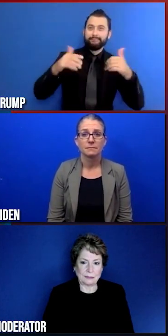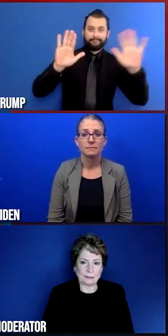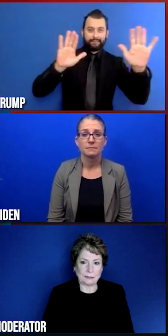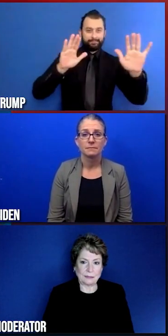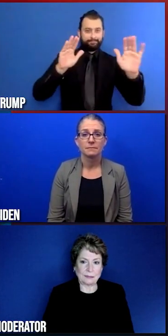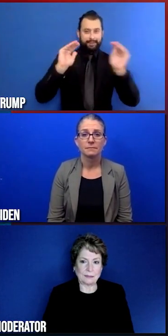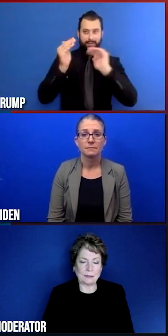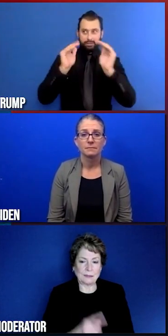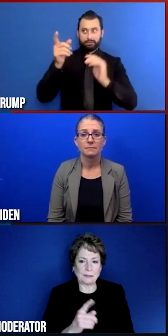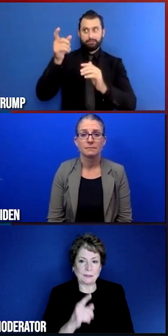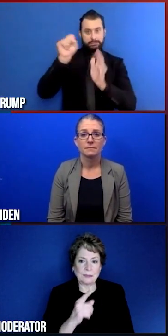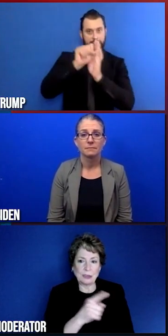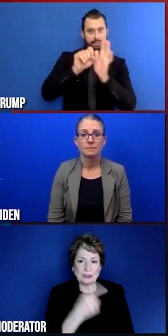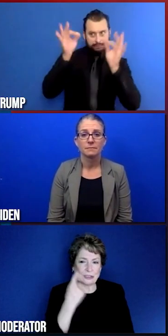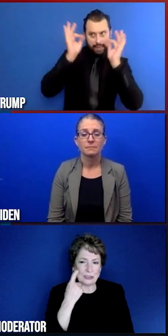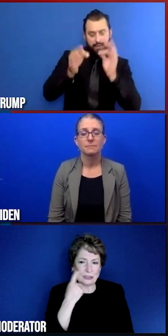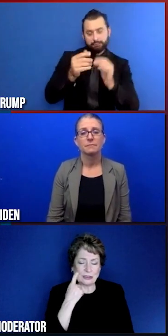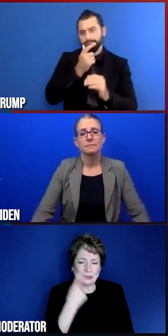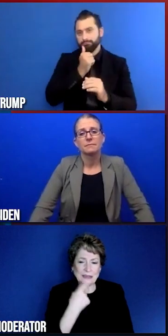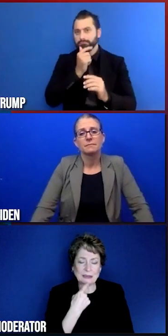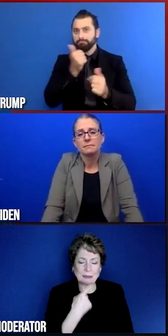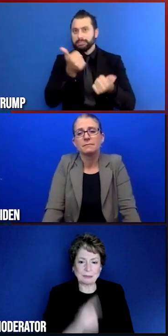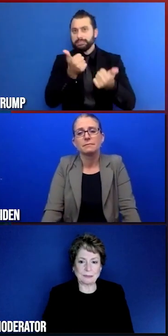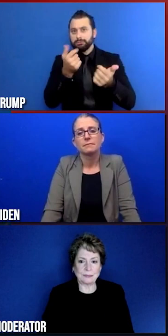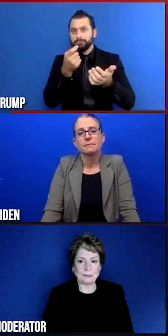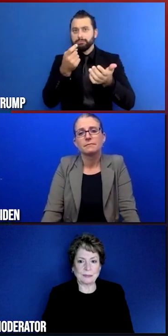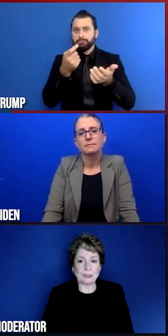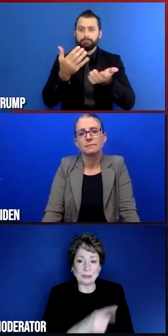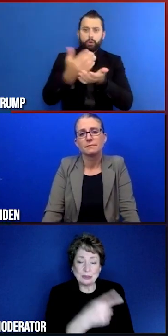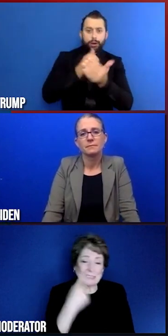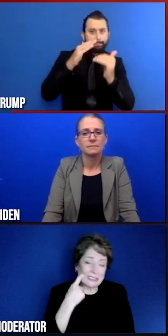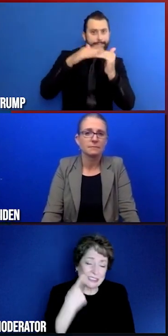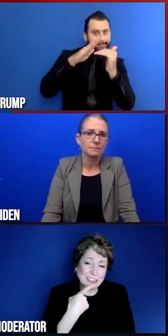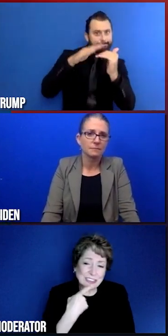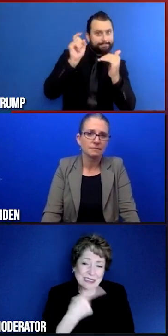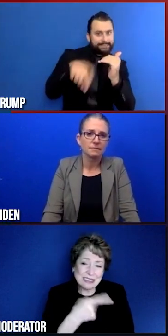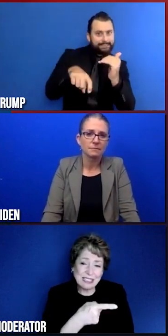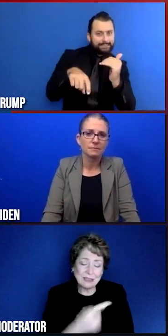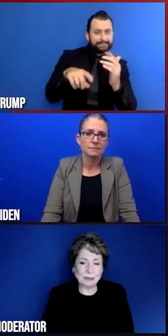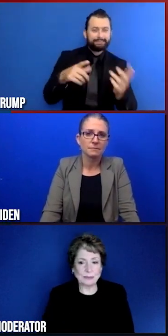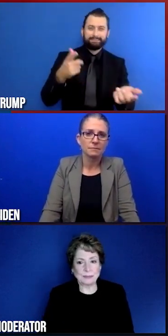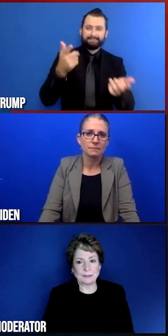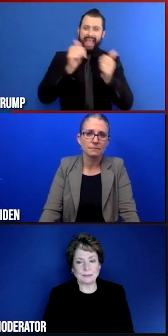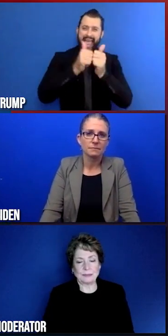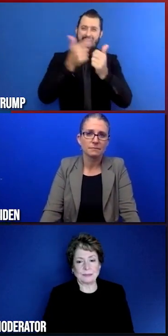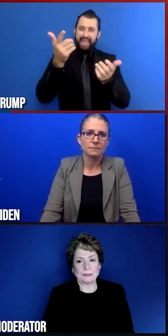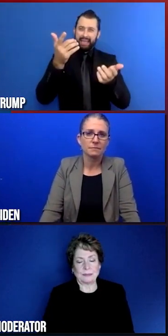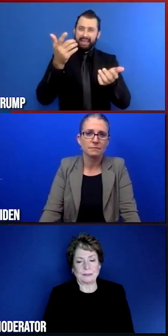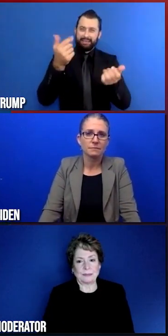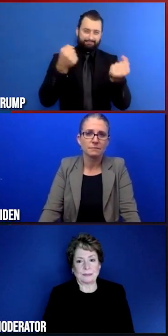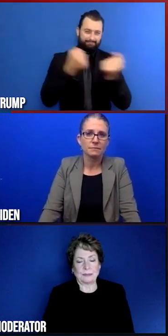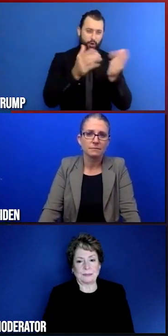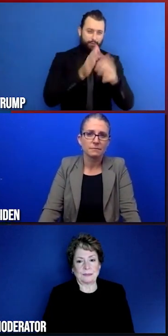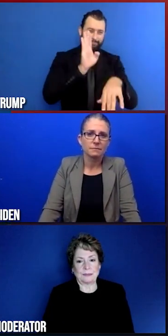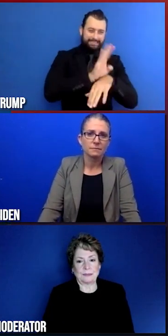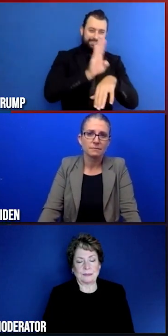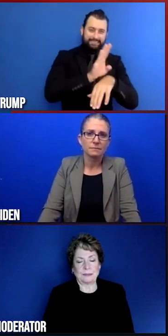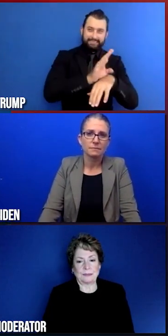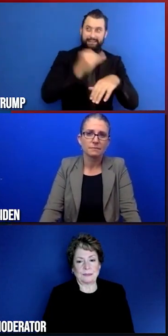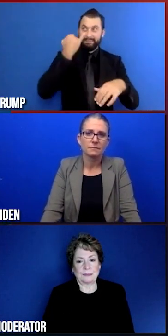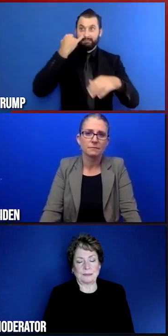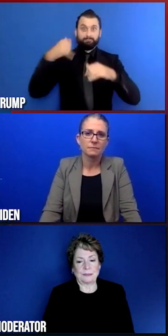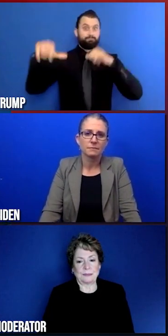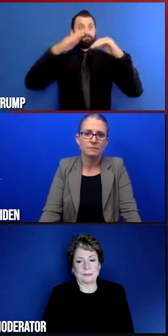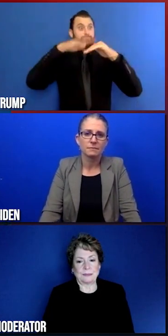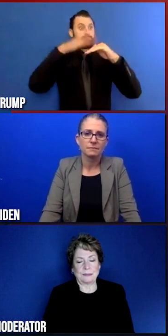have to help our small businesses. How are you helping your small businesses when you're forcing wages? What's going to happen, and what's been proven to happen, is when you